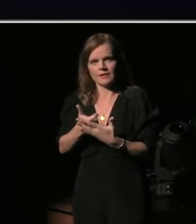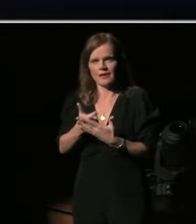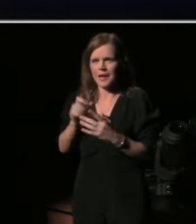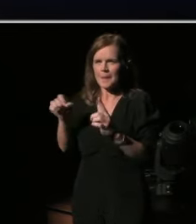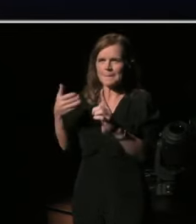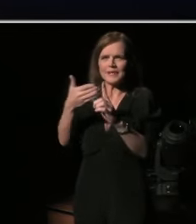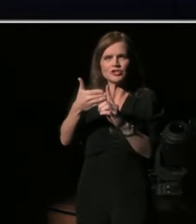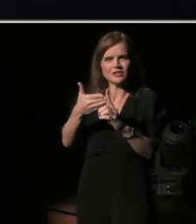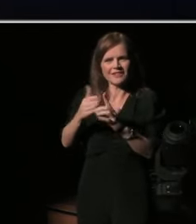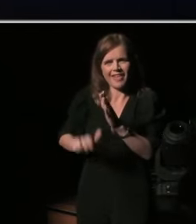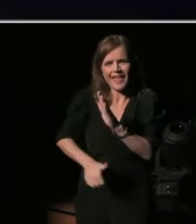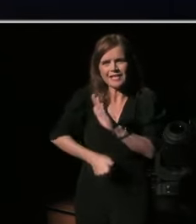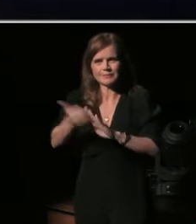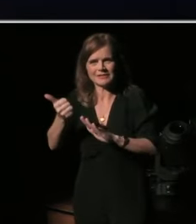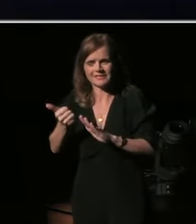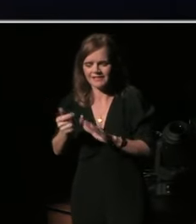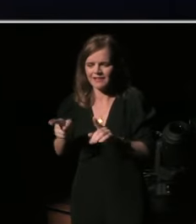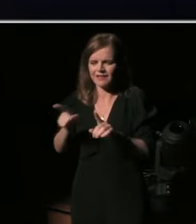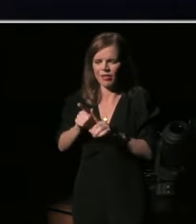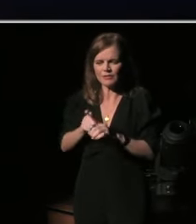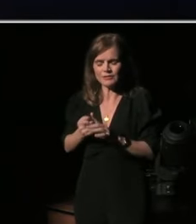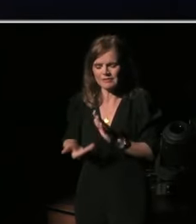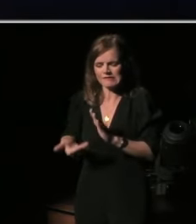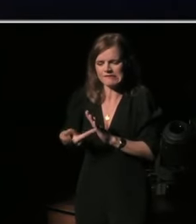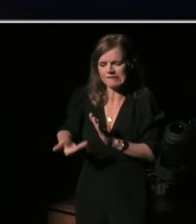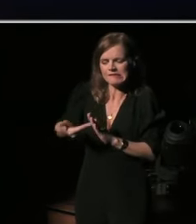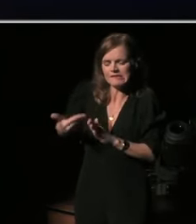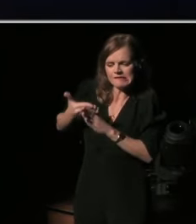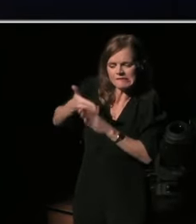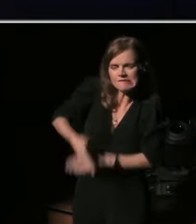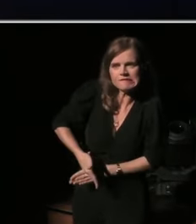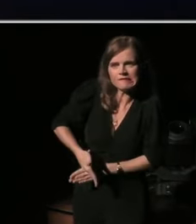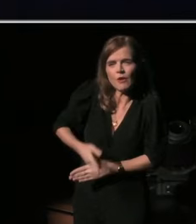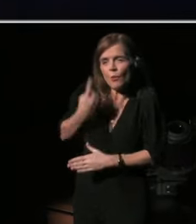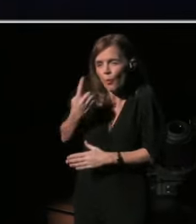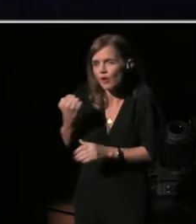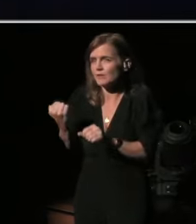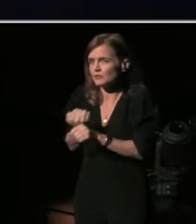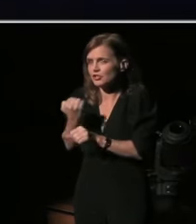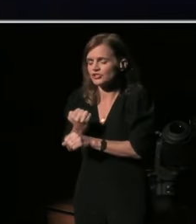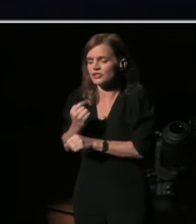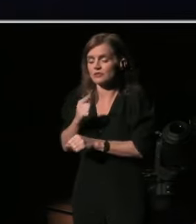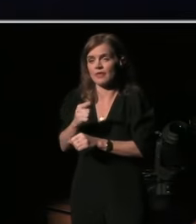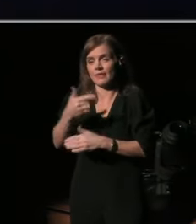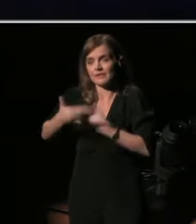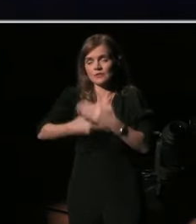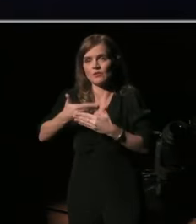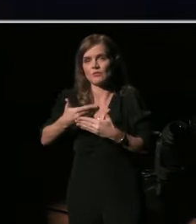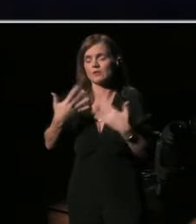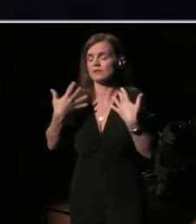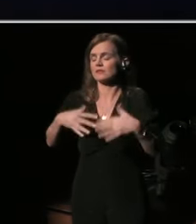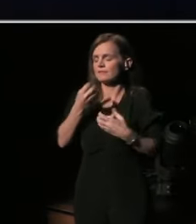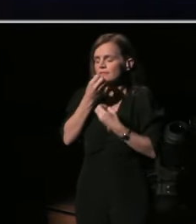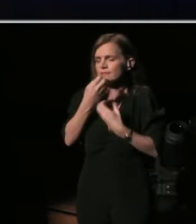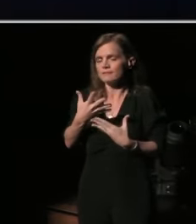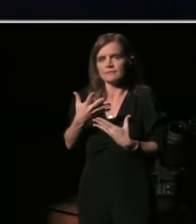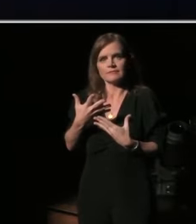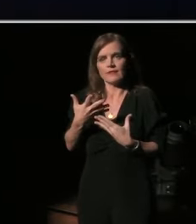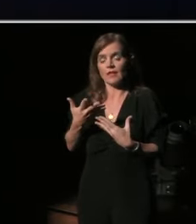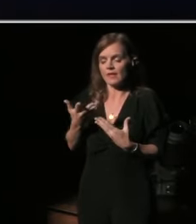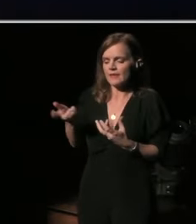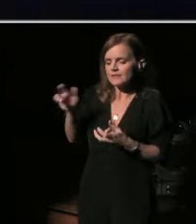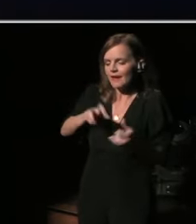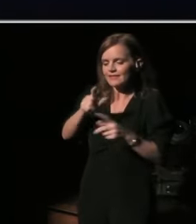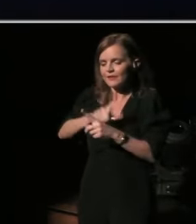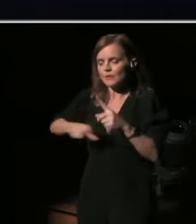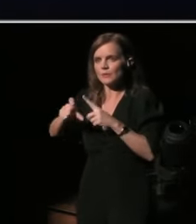expertise, and logistical undertaking of one particular production. This is an epic story of the global scientific community coming